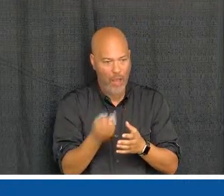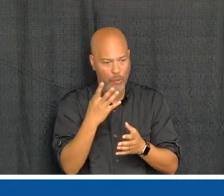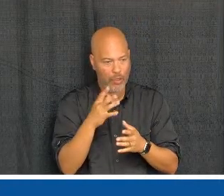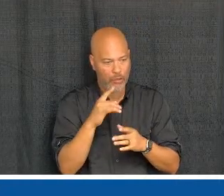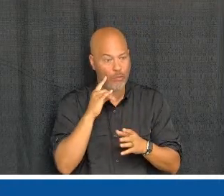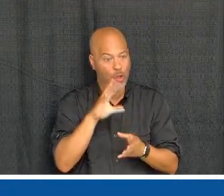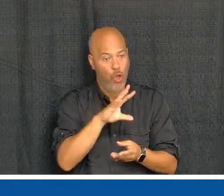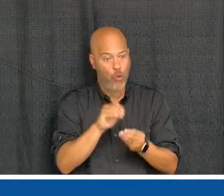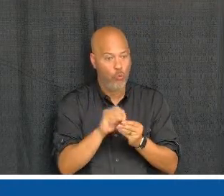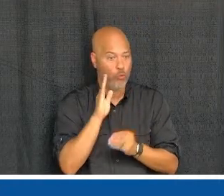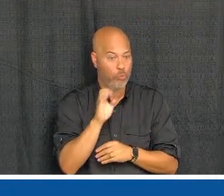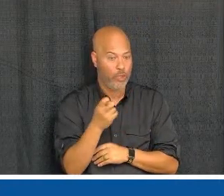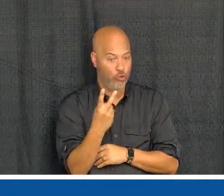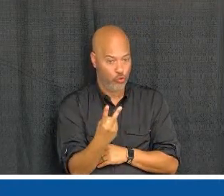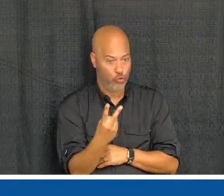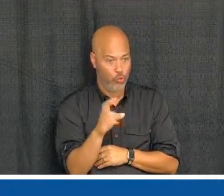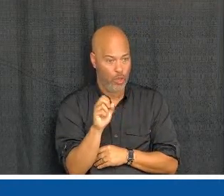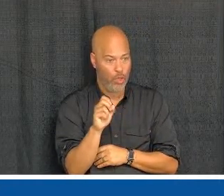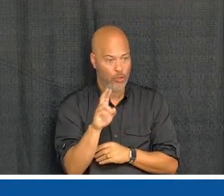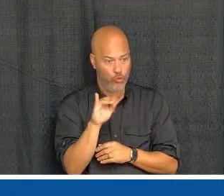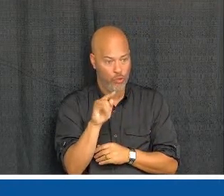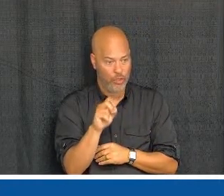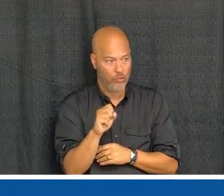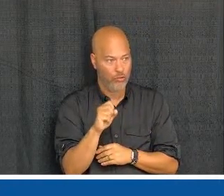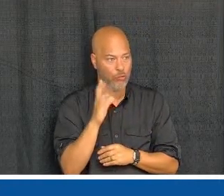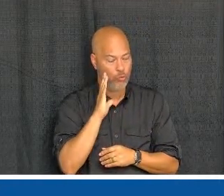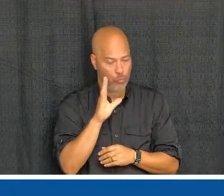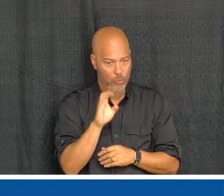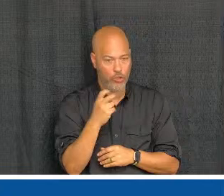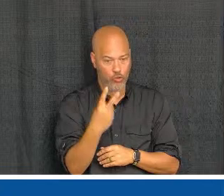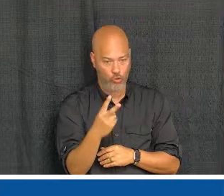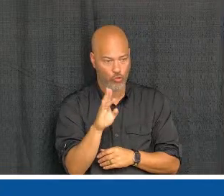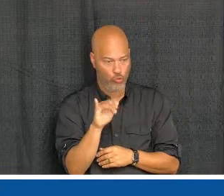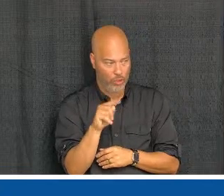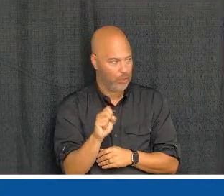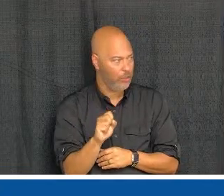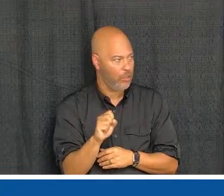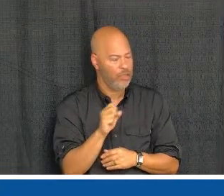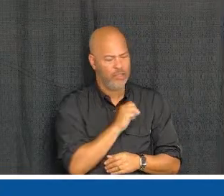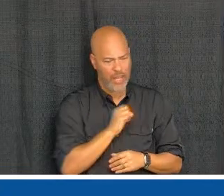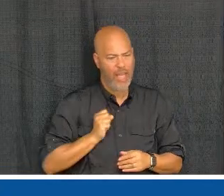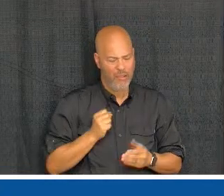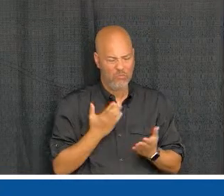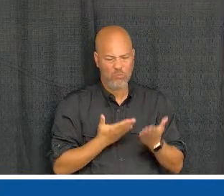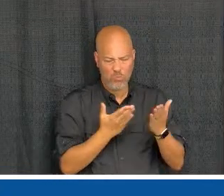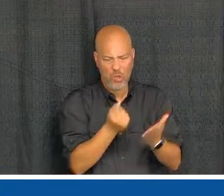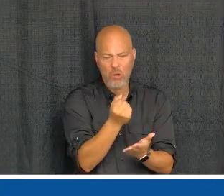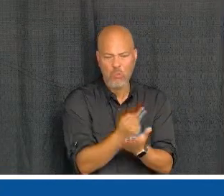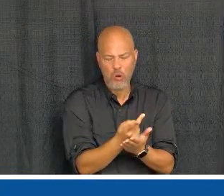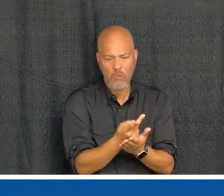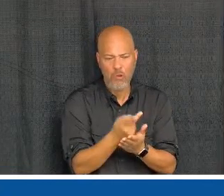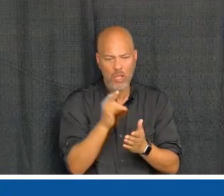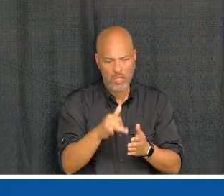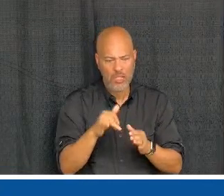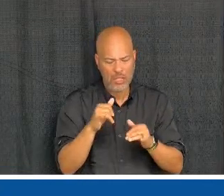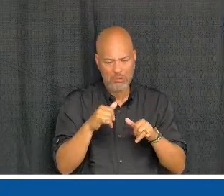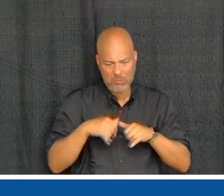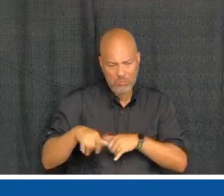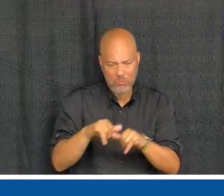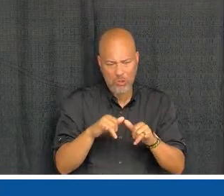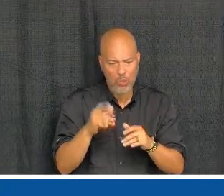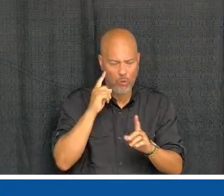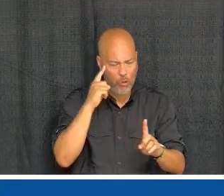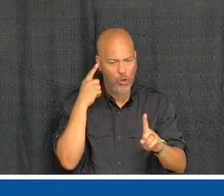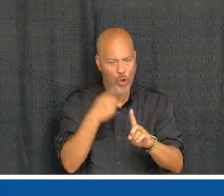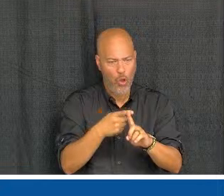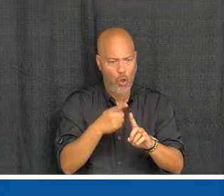Total units would be 2. Historical estimates would be 2 units. Staff does recommend approval. This request is consistent with the overall goals